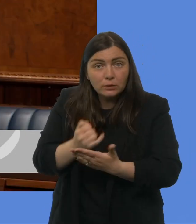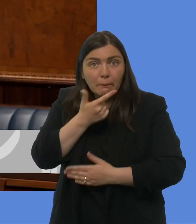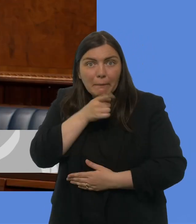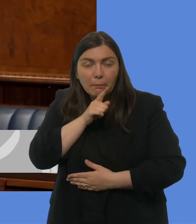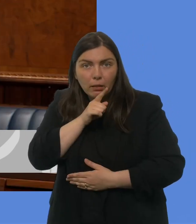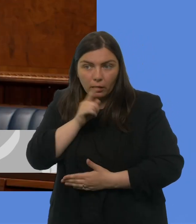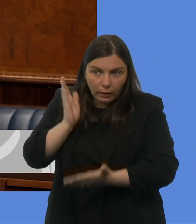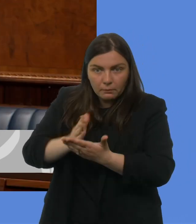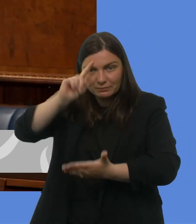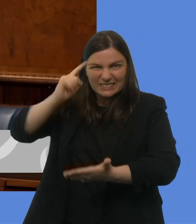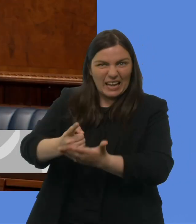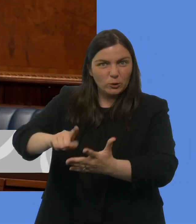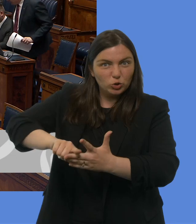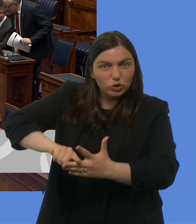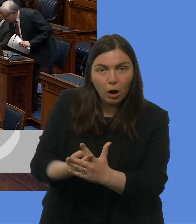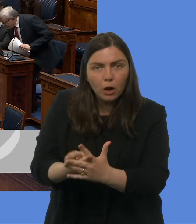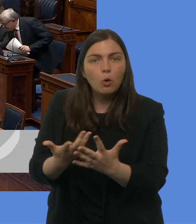been determined what percentage is what?